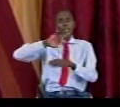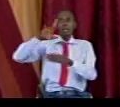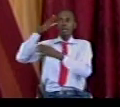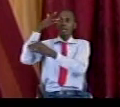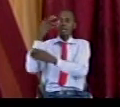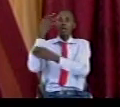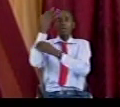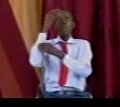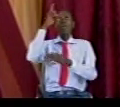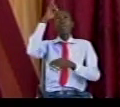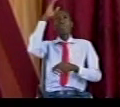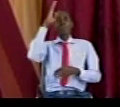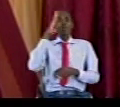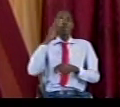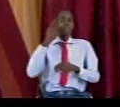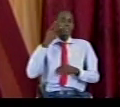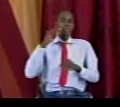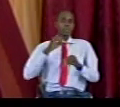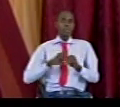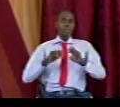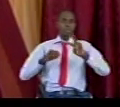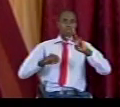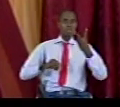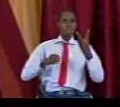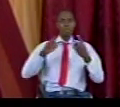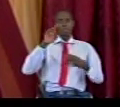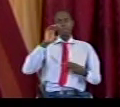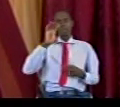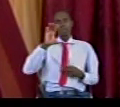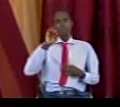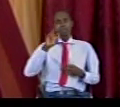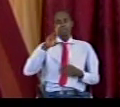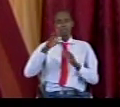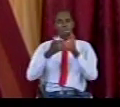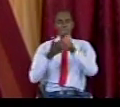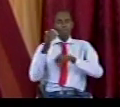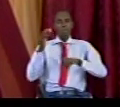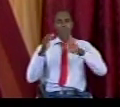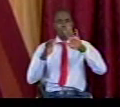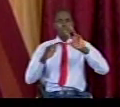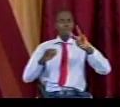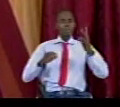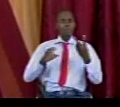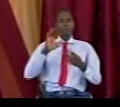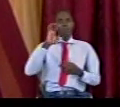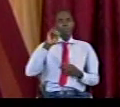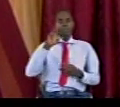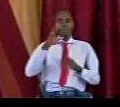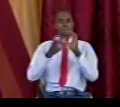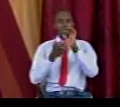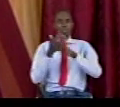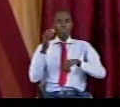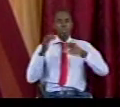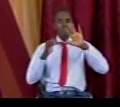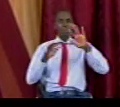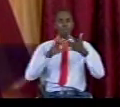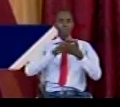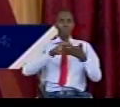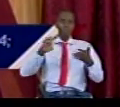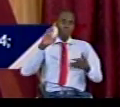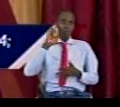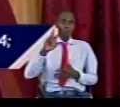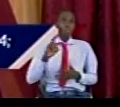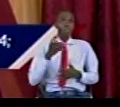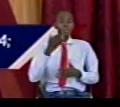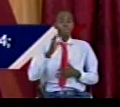to 2 Corinthians chapter 5. 2 Corinthians chapter 5, I'm reading from verse 1. There should be no doubt